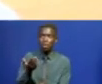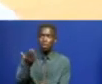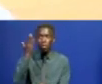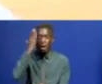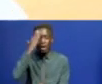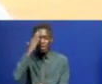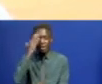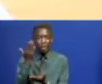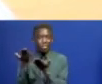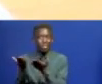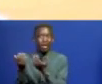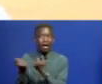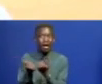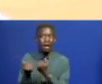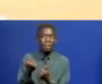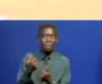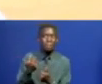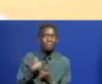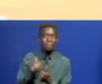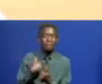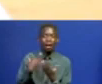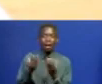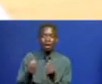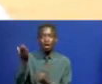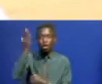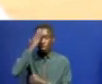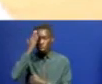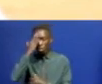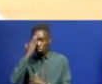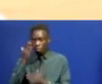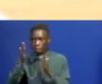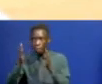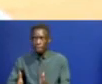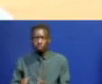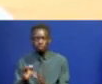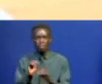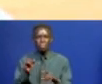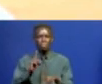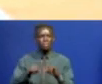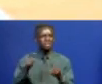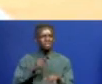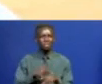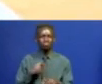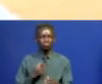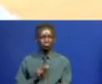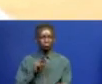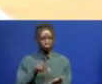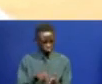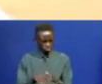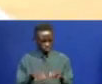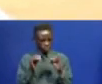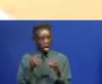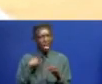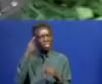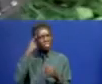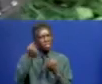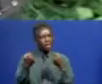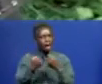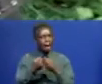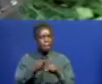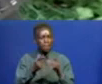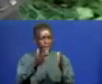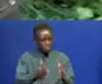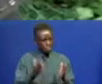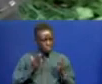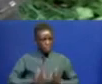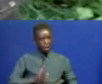ningeenda niseme ningeidentify directly. Lakini vile nilisimama niliposimama kwenda kuangalia nikapata ni mtu. Hapo ndo nilipigia serikali.